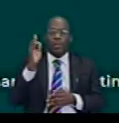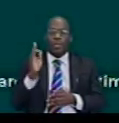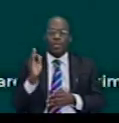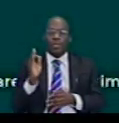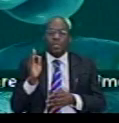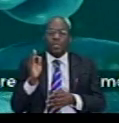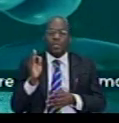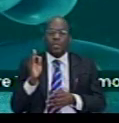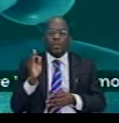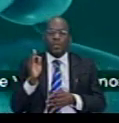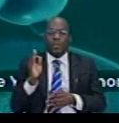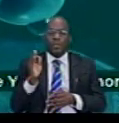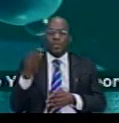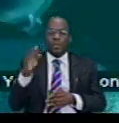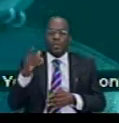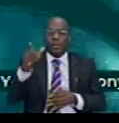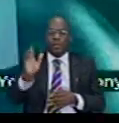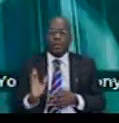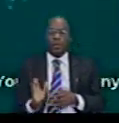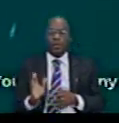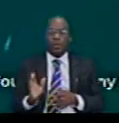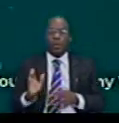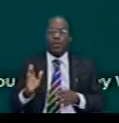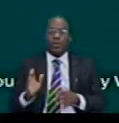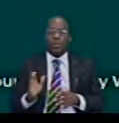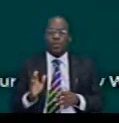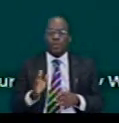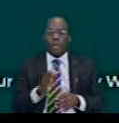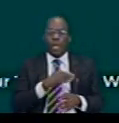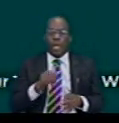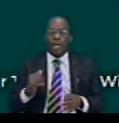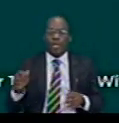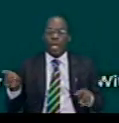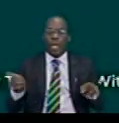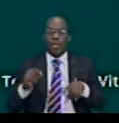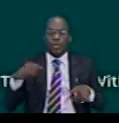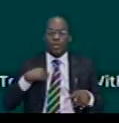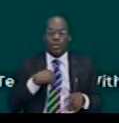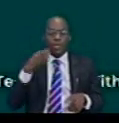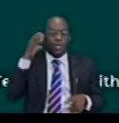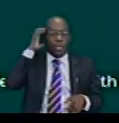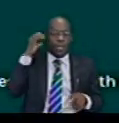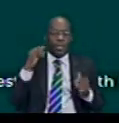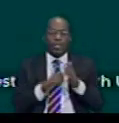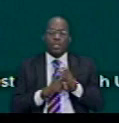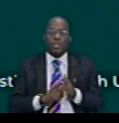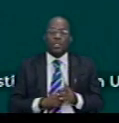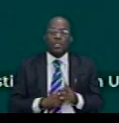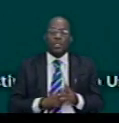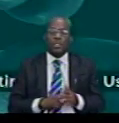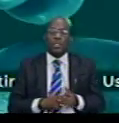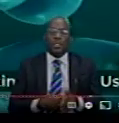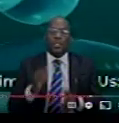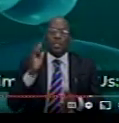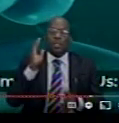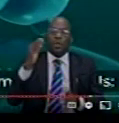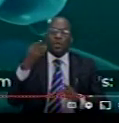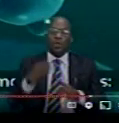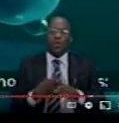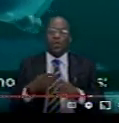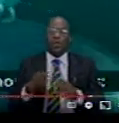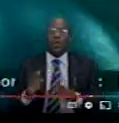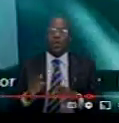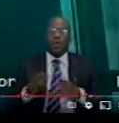Dr. W.F. Kumuyi, as we now hear this testimony from the United States of America,